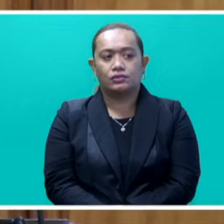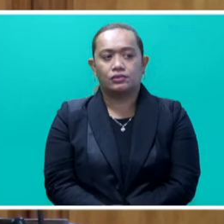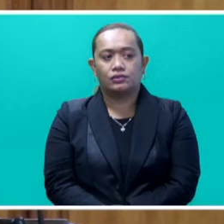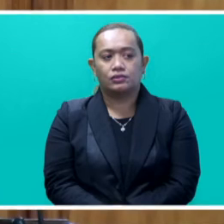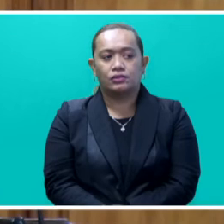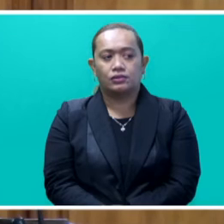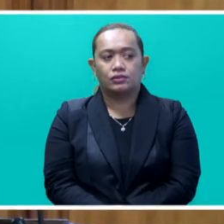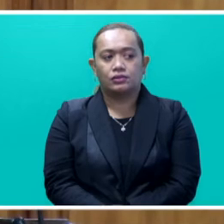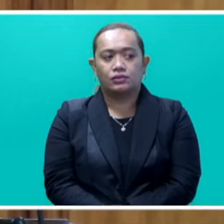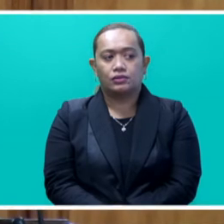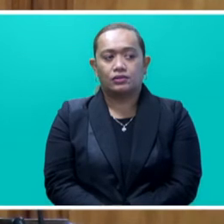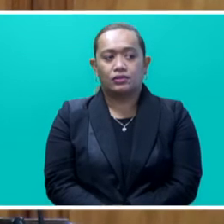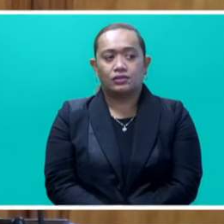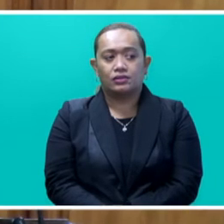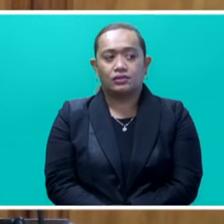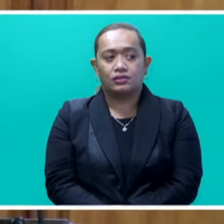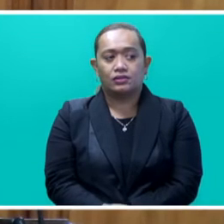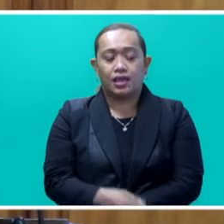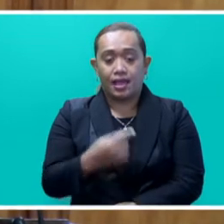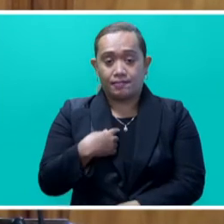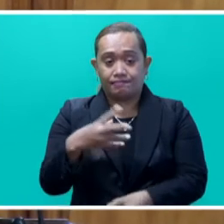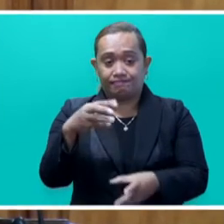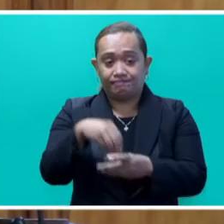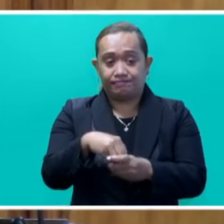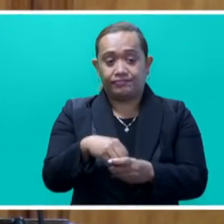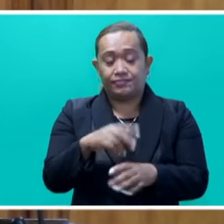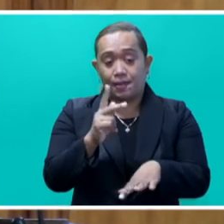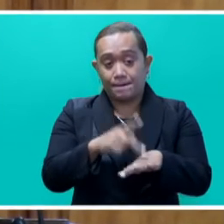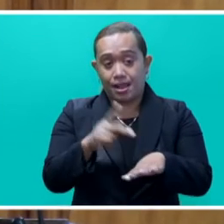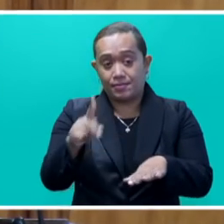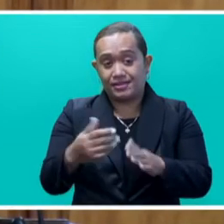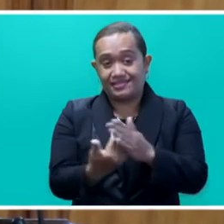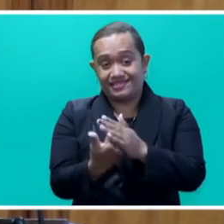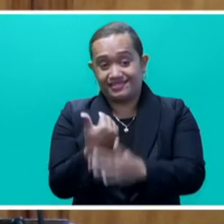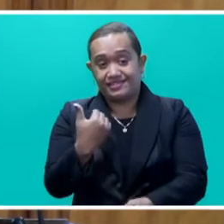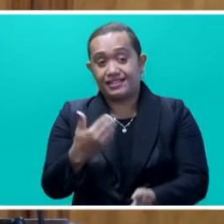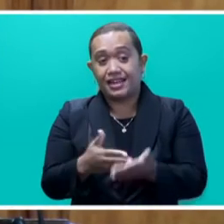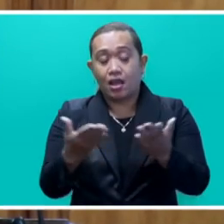in Parliament, and I do come with an open mind.